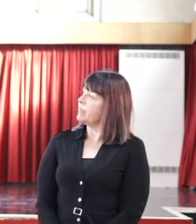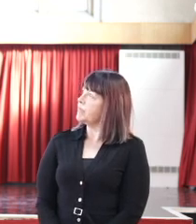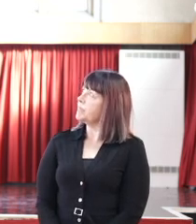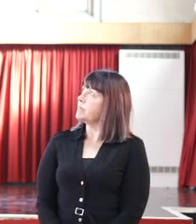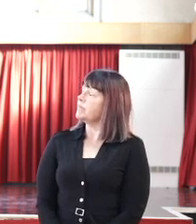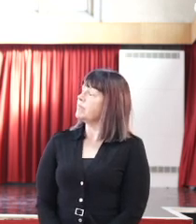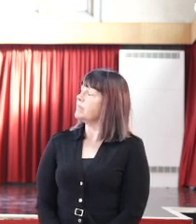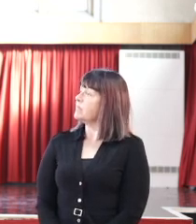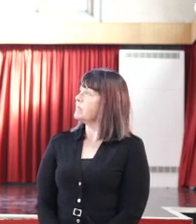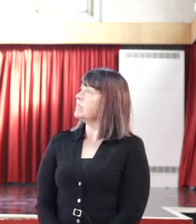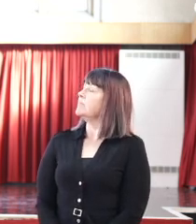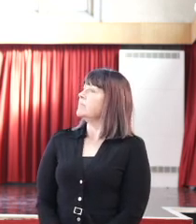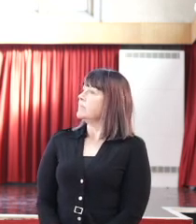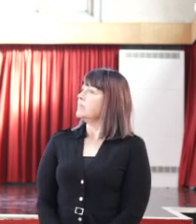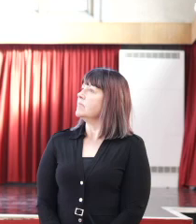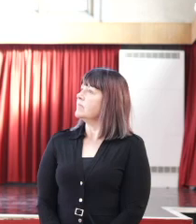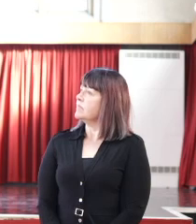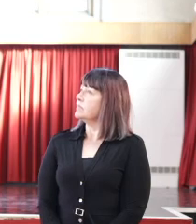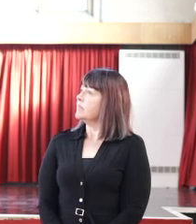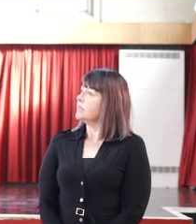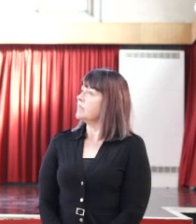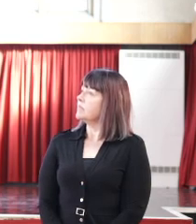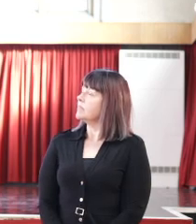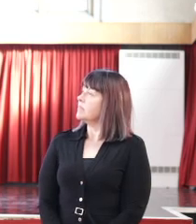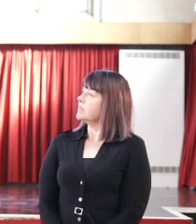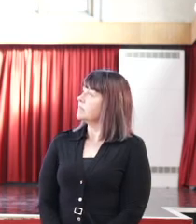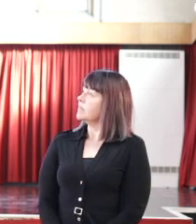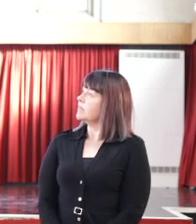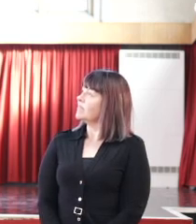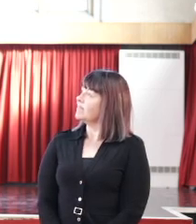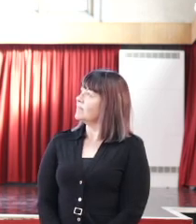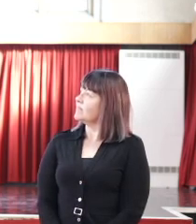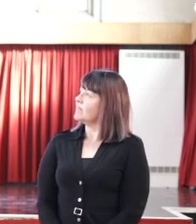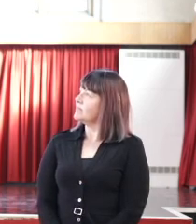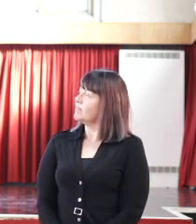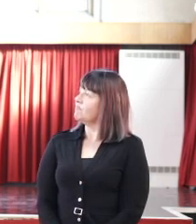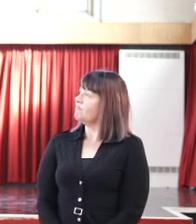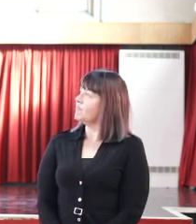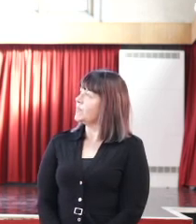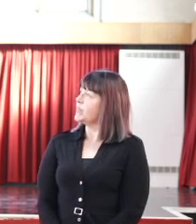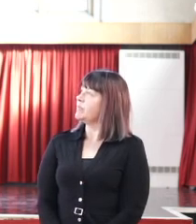So, deaf plur there, you see I'm wearing that.